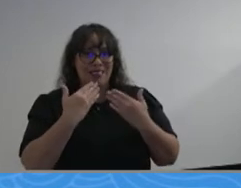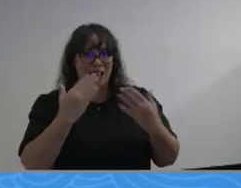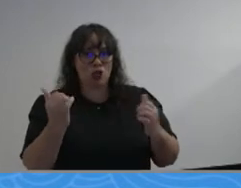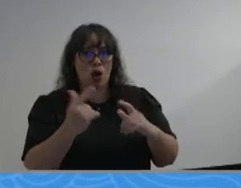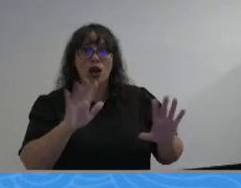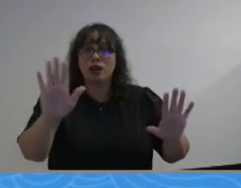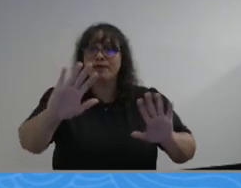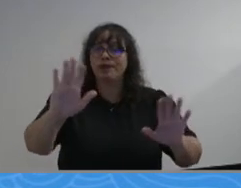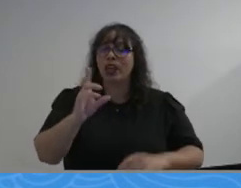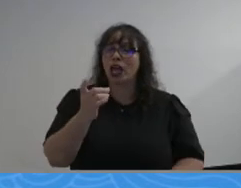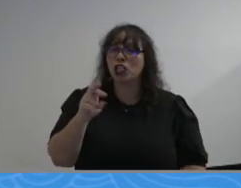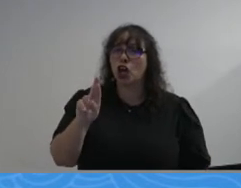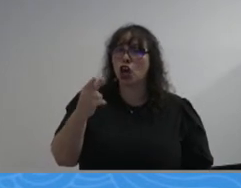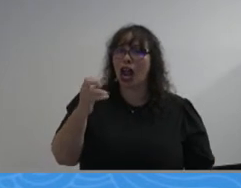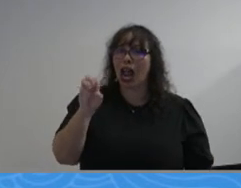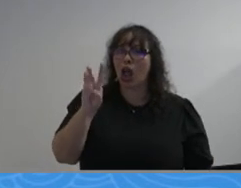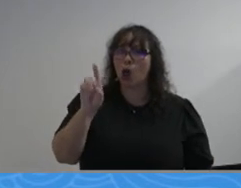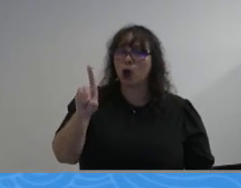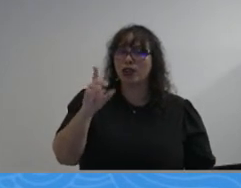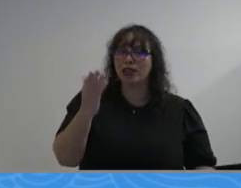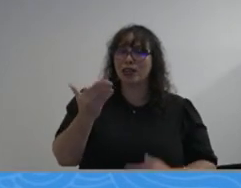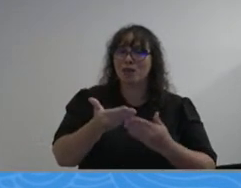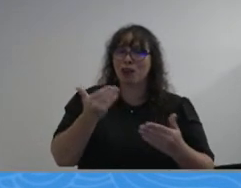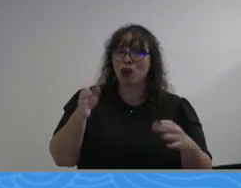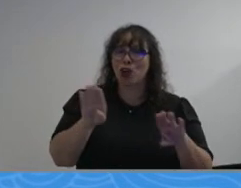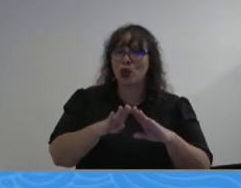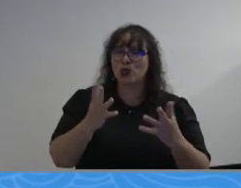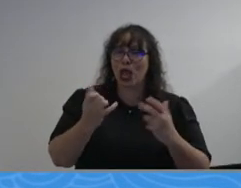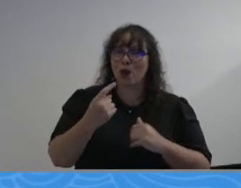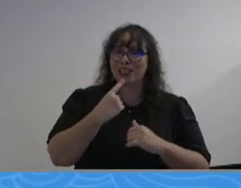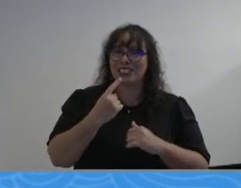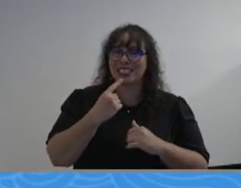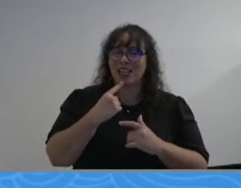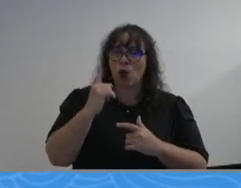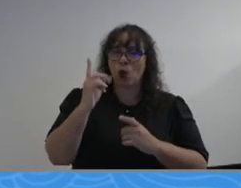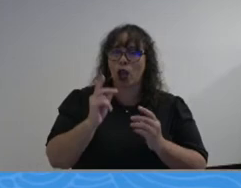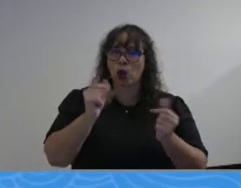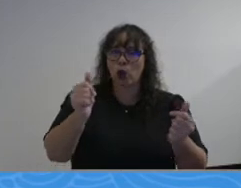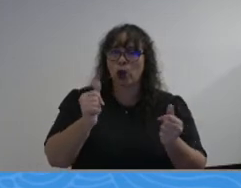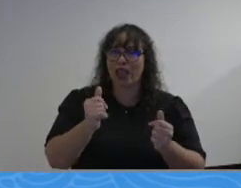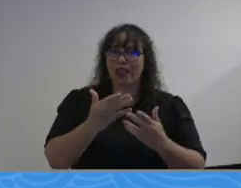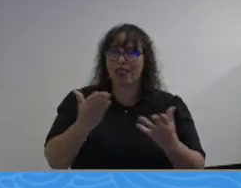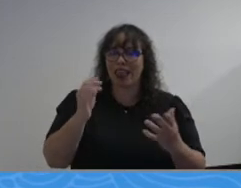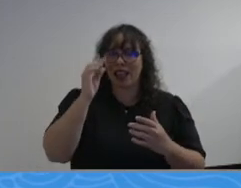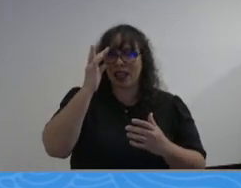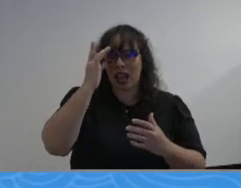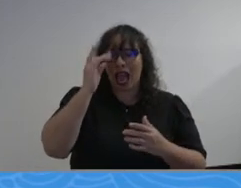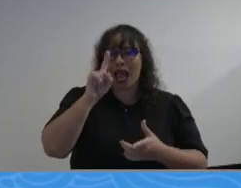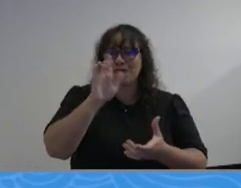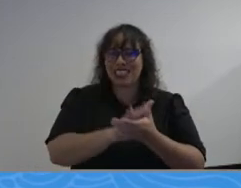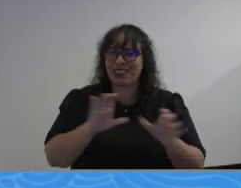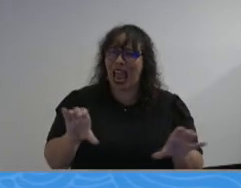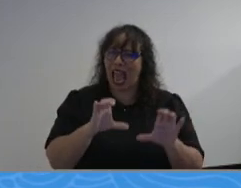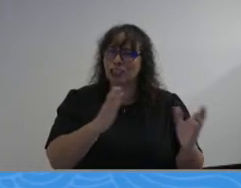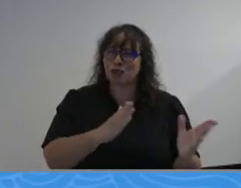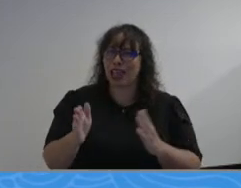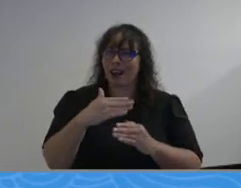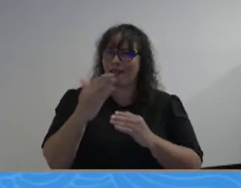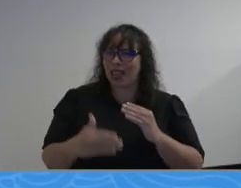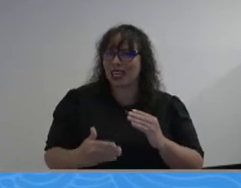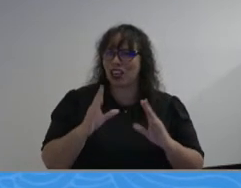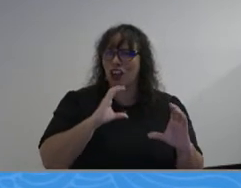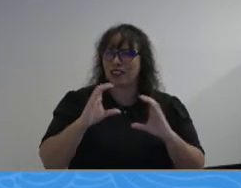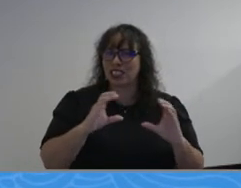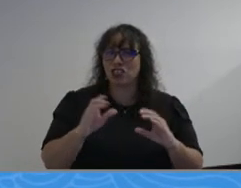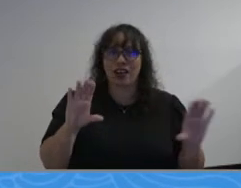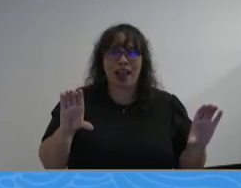before you close, I just want to say one quick thing, because I believe in leaving us with an action plan at the end of our conversation. And okay. I want to say this